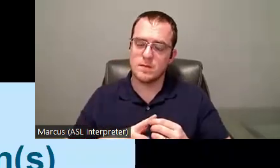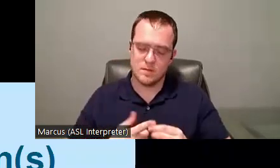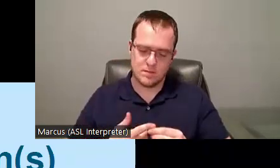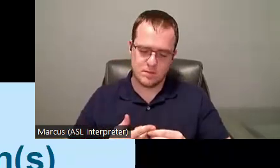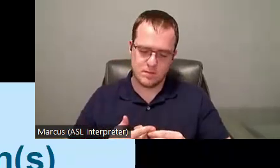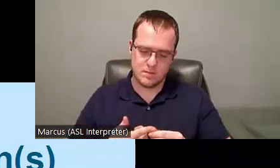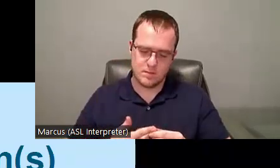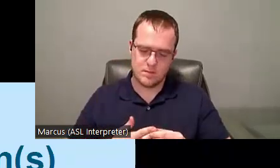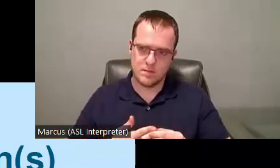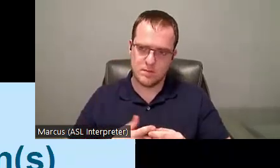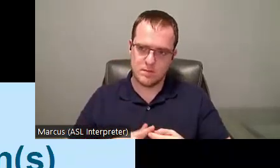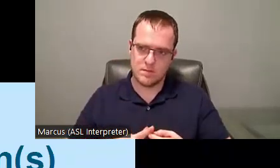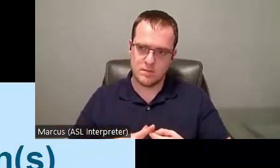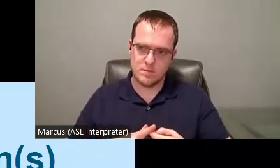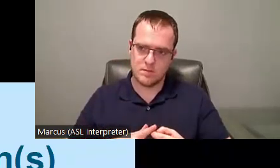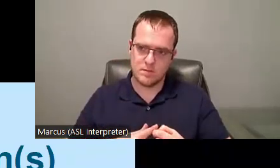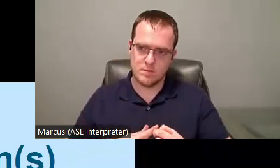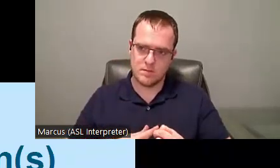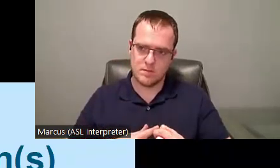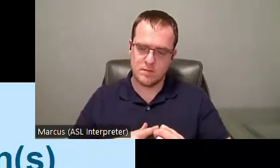Is that